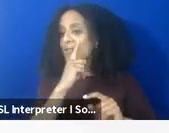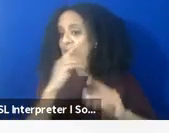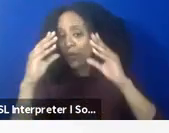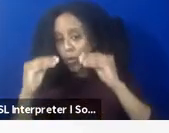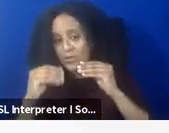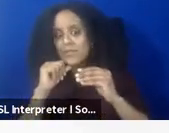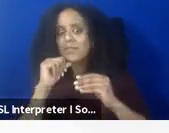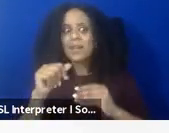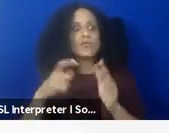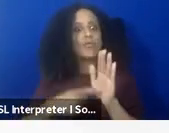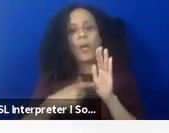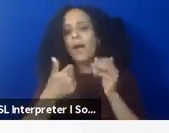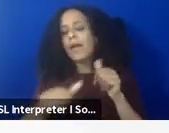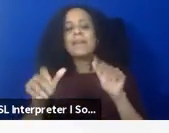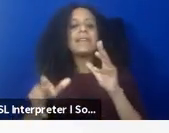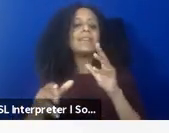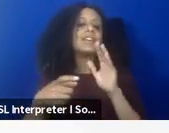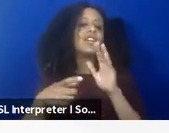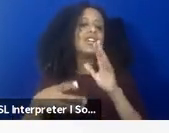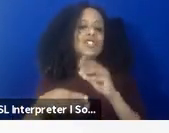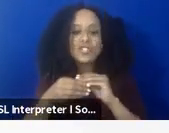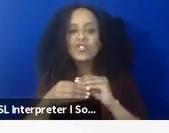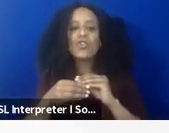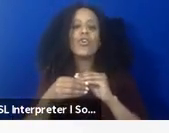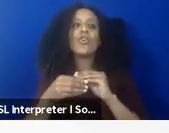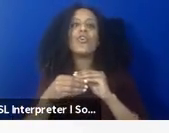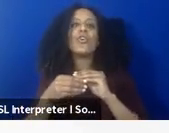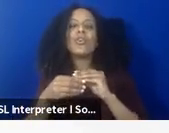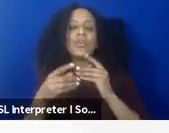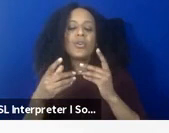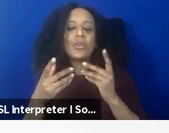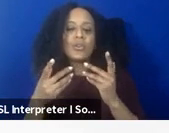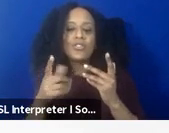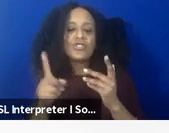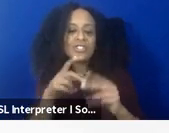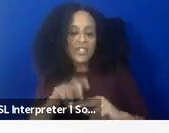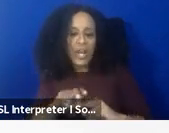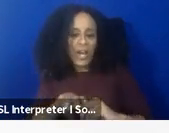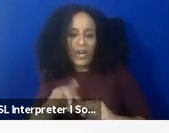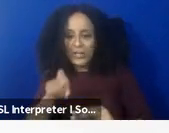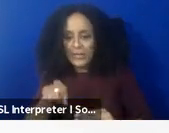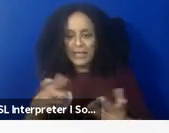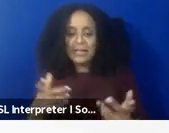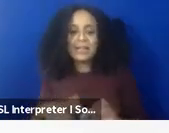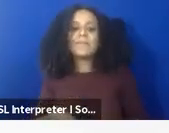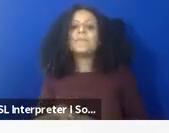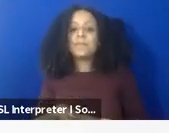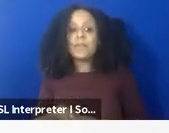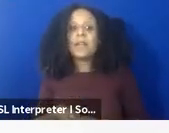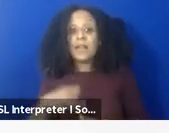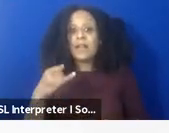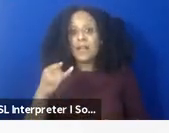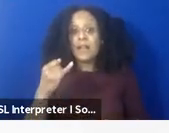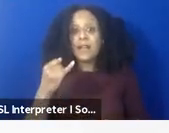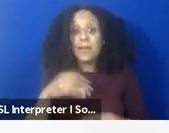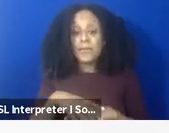doesn't require any additional equipment except a chair. And then counseling, We can't mitigate a falls risk if you're unaware the risk is